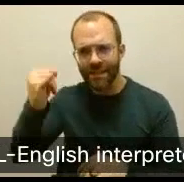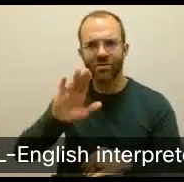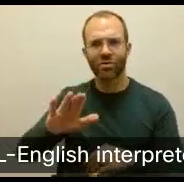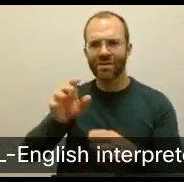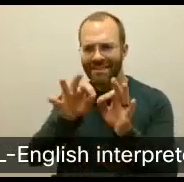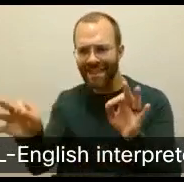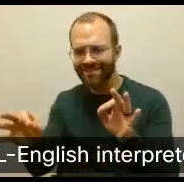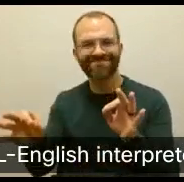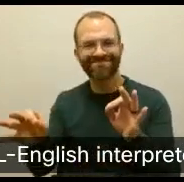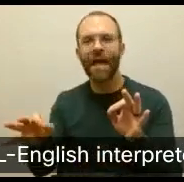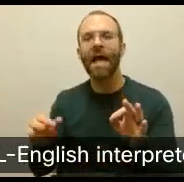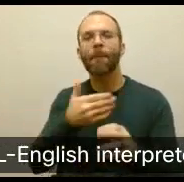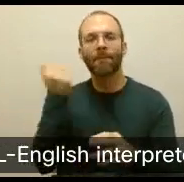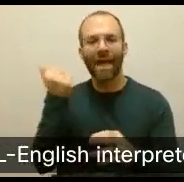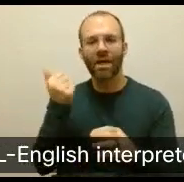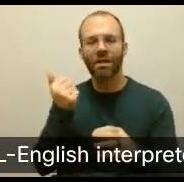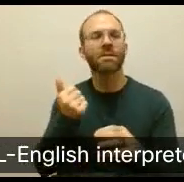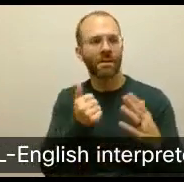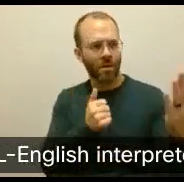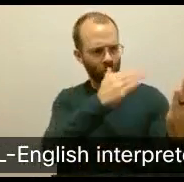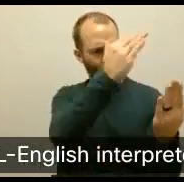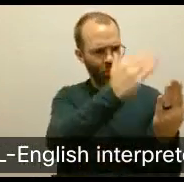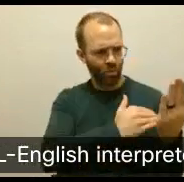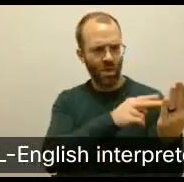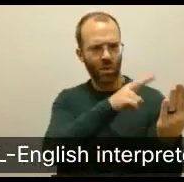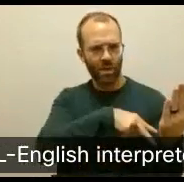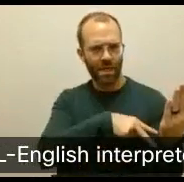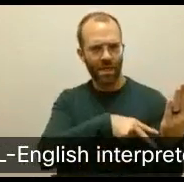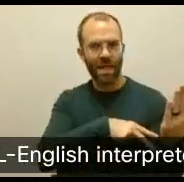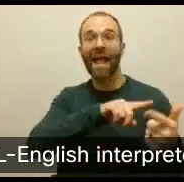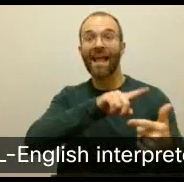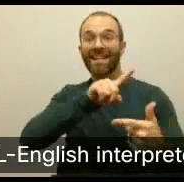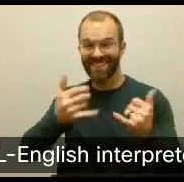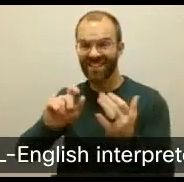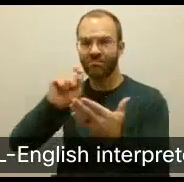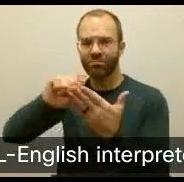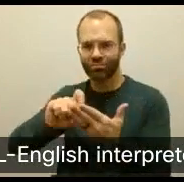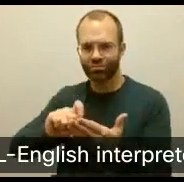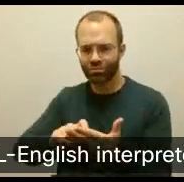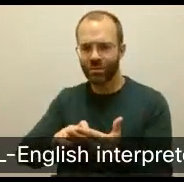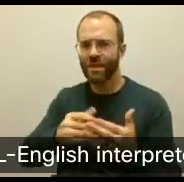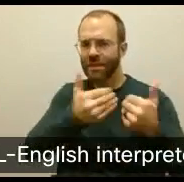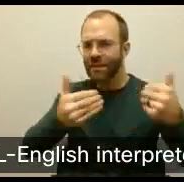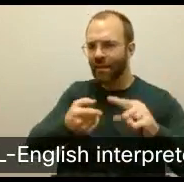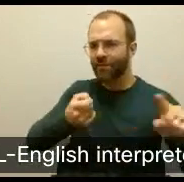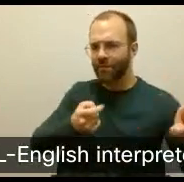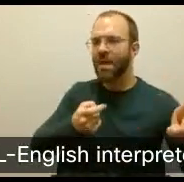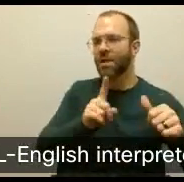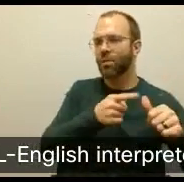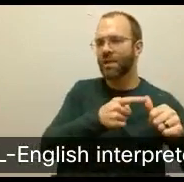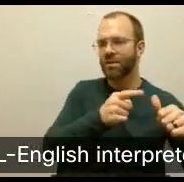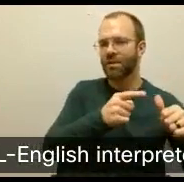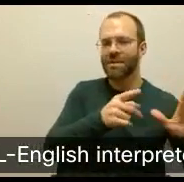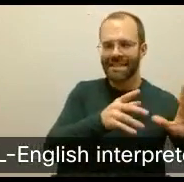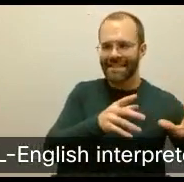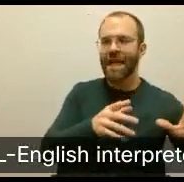adding in this point form note-taking stage will help distance you a little bit from the original text, and will help you then be